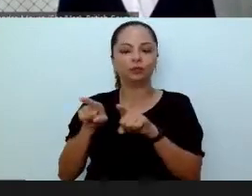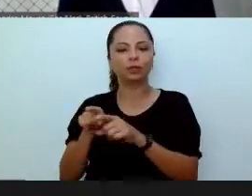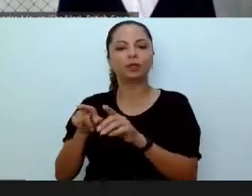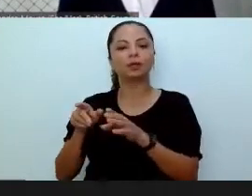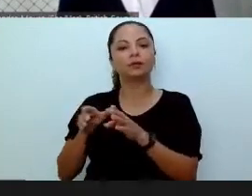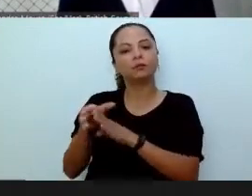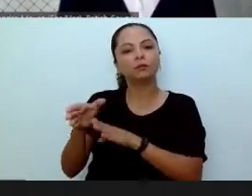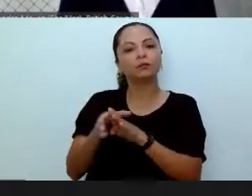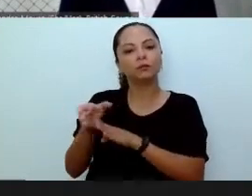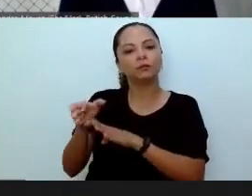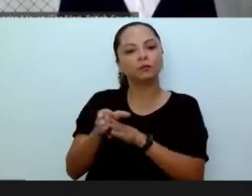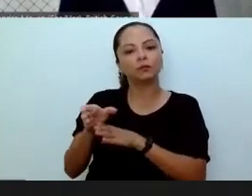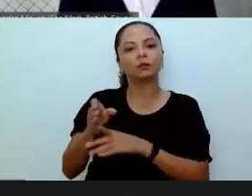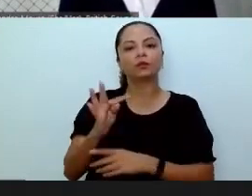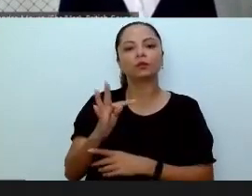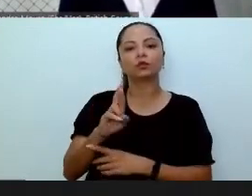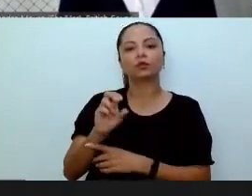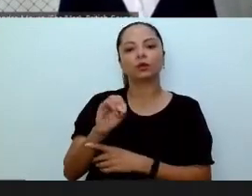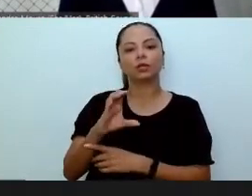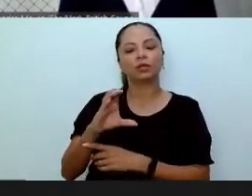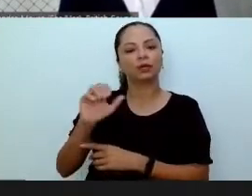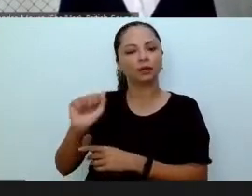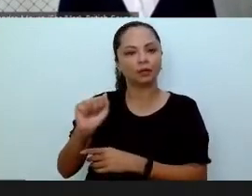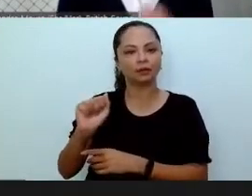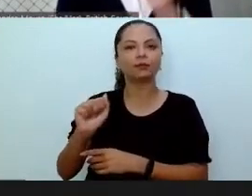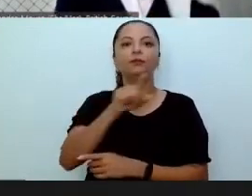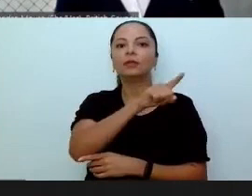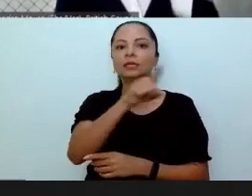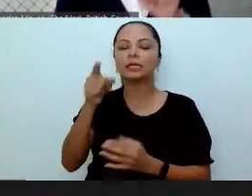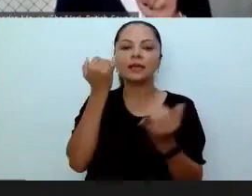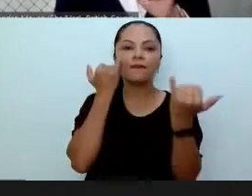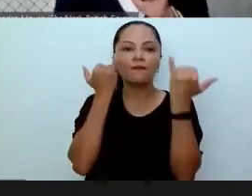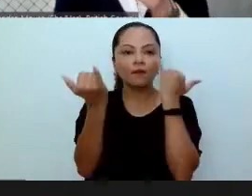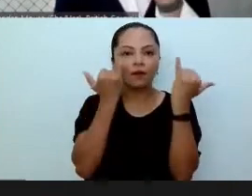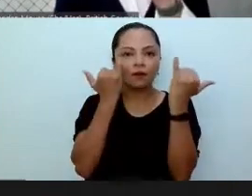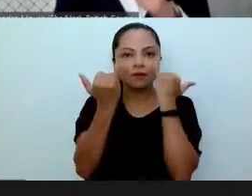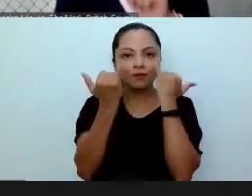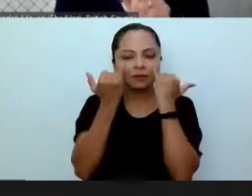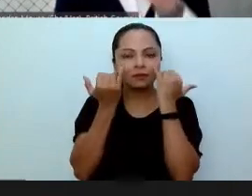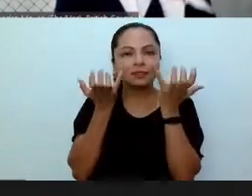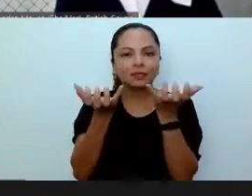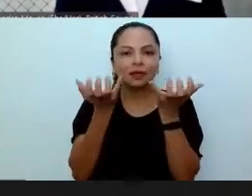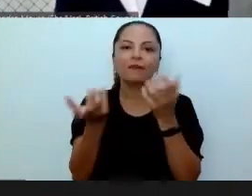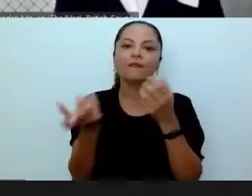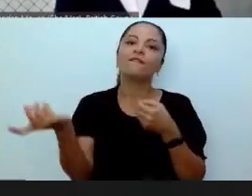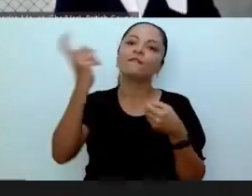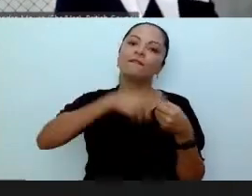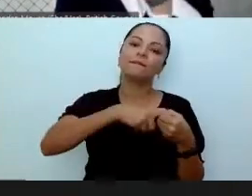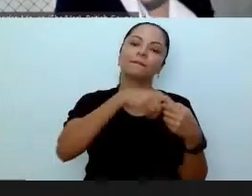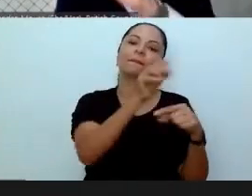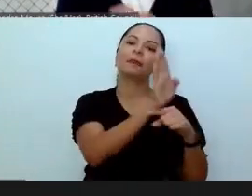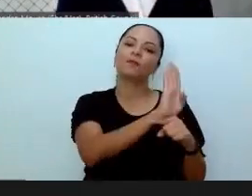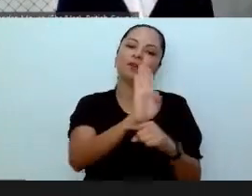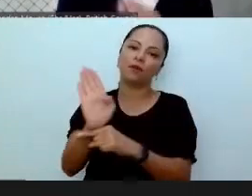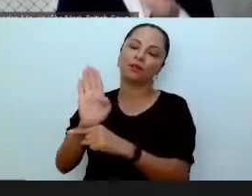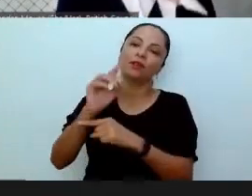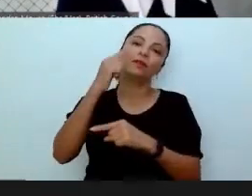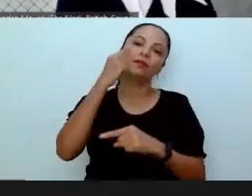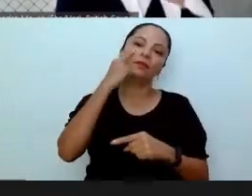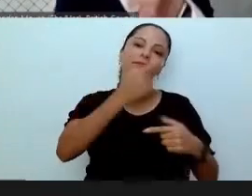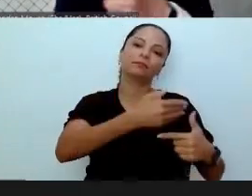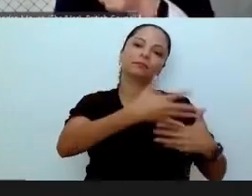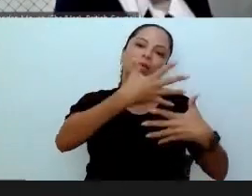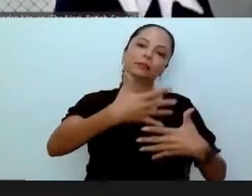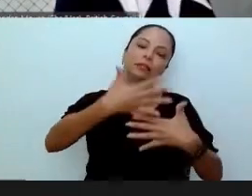information, just come back to the recordings, check out the chat where we have the information